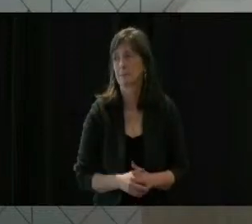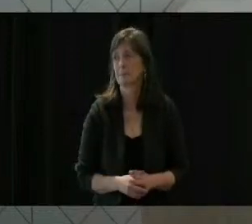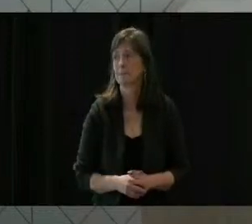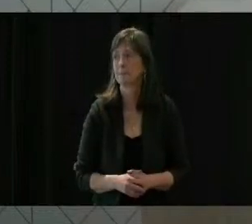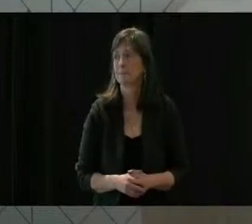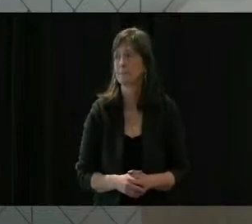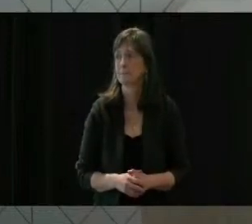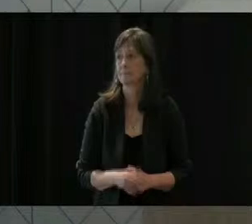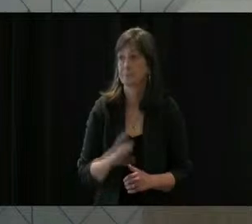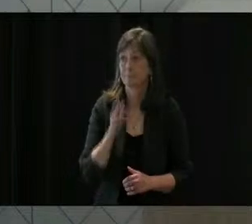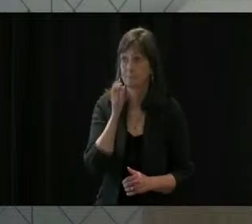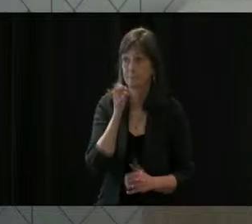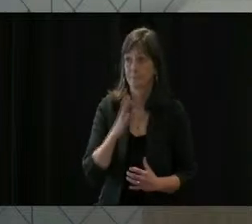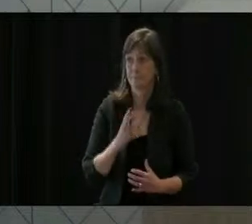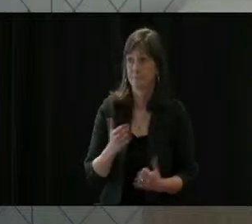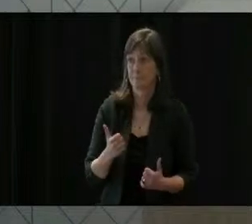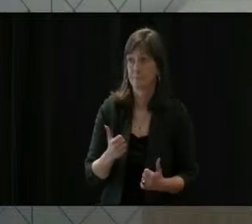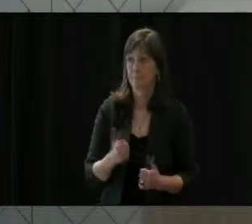Hi there. Can you hear me okay? Yes.